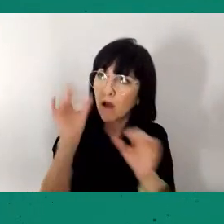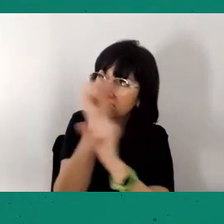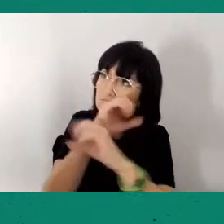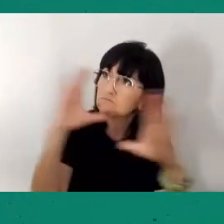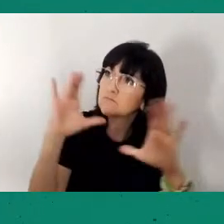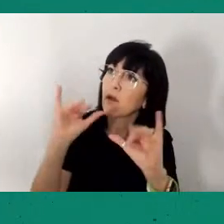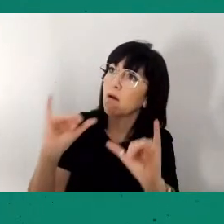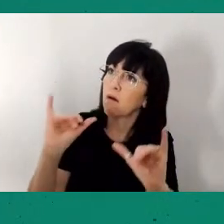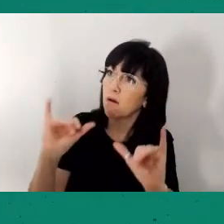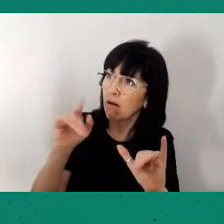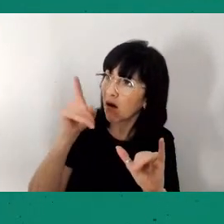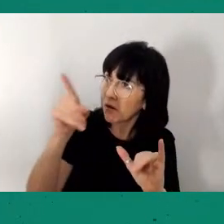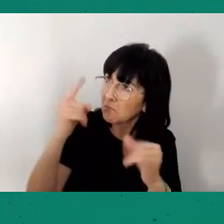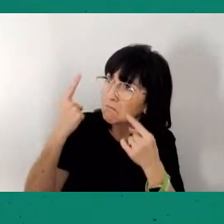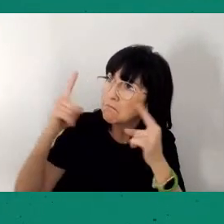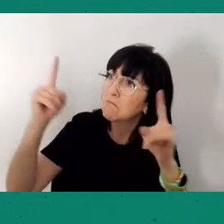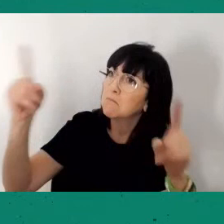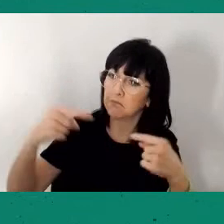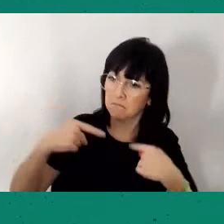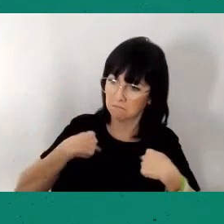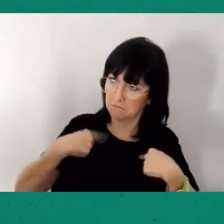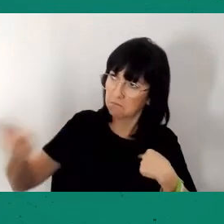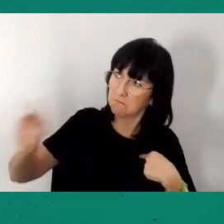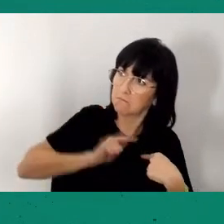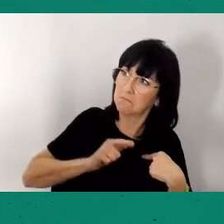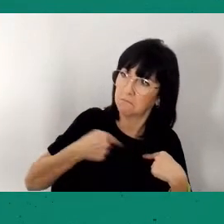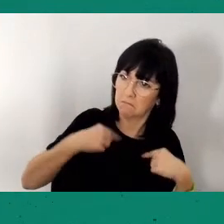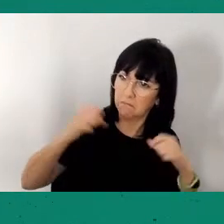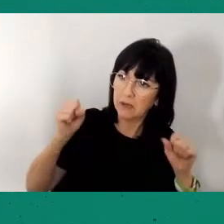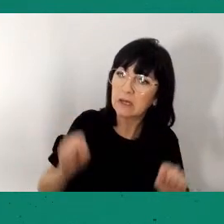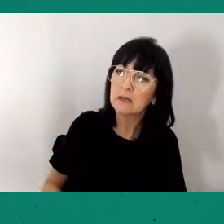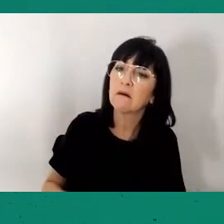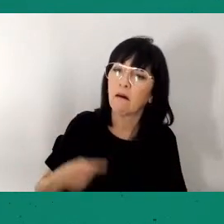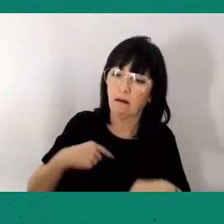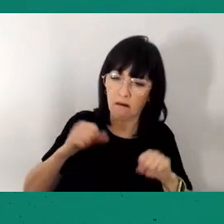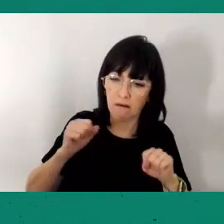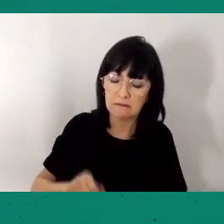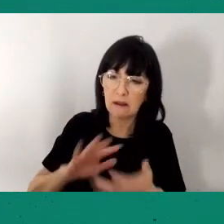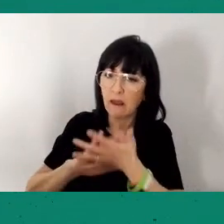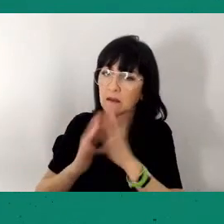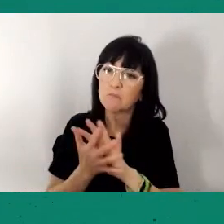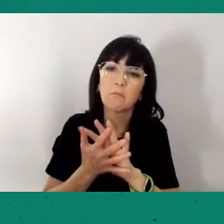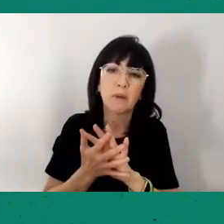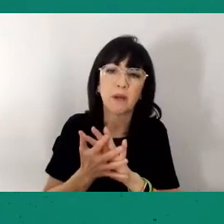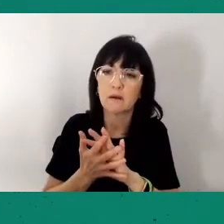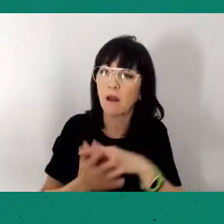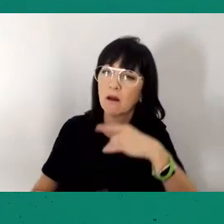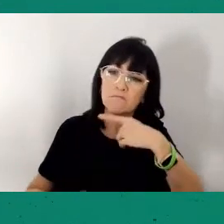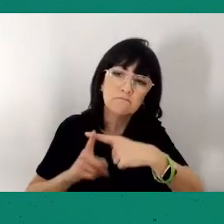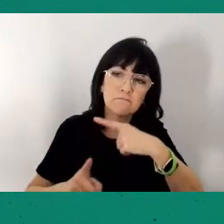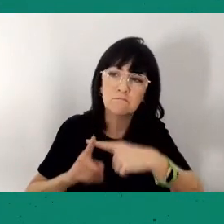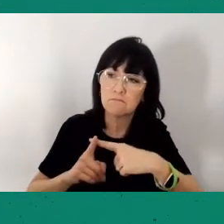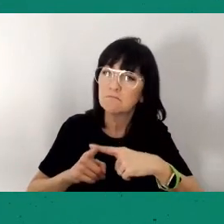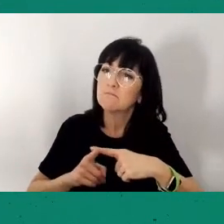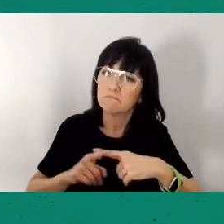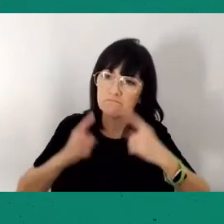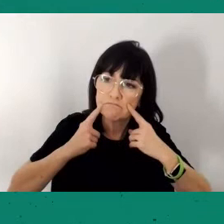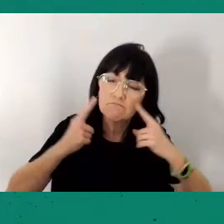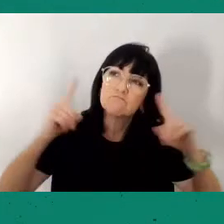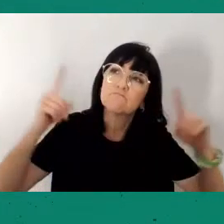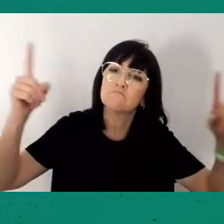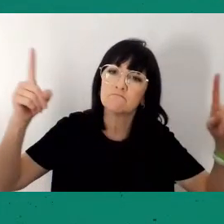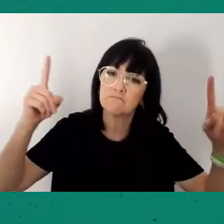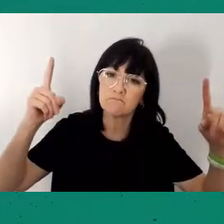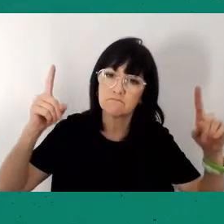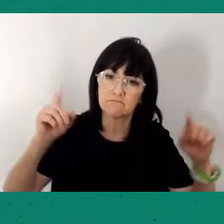astronauts and engineers and folks doing really good things, and teachers, by the way.